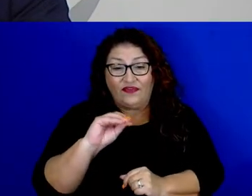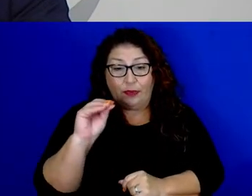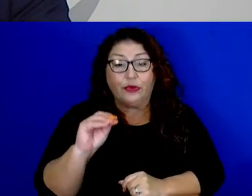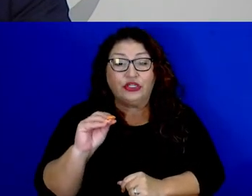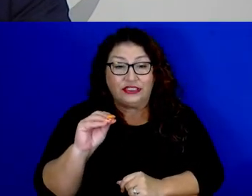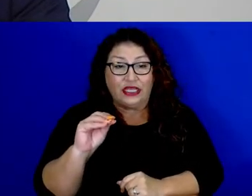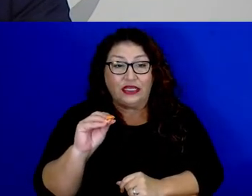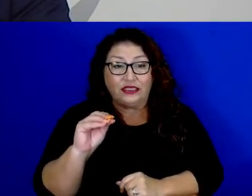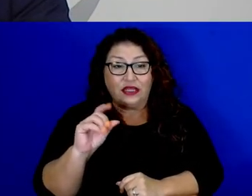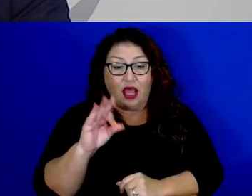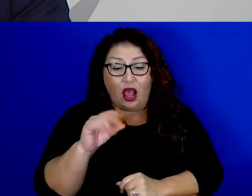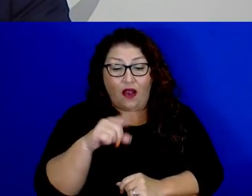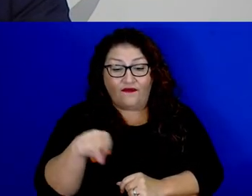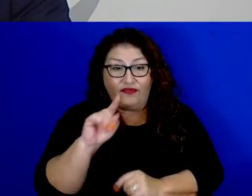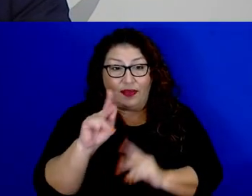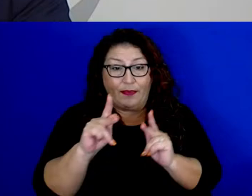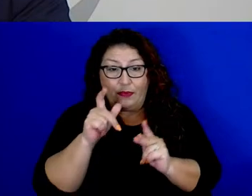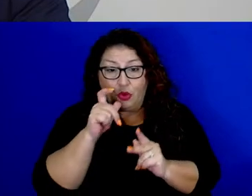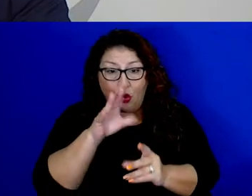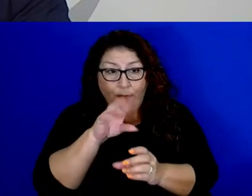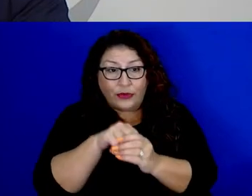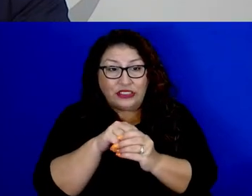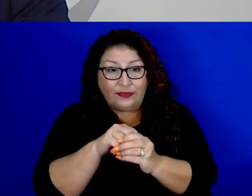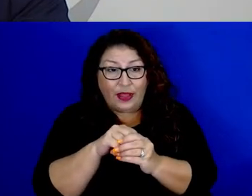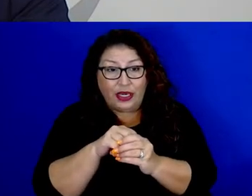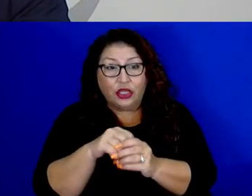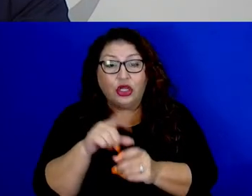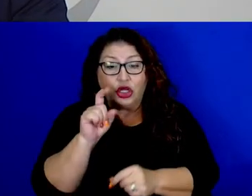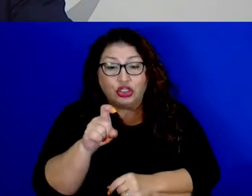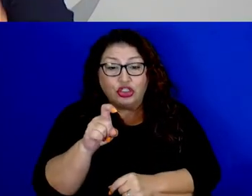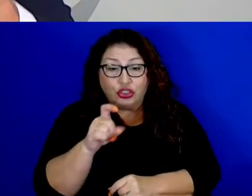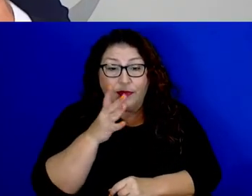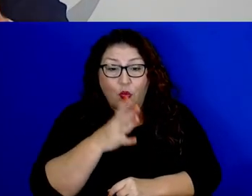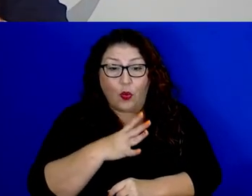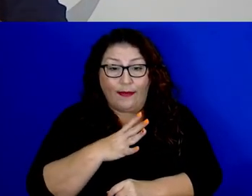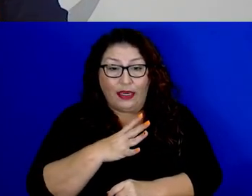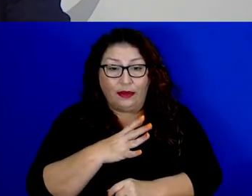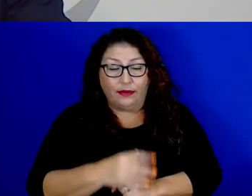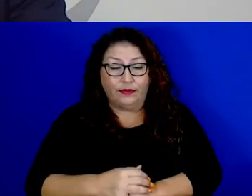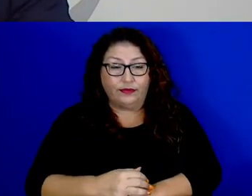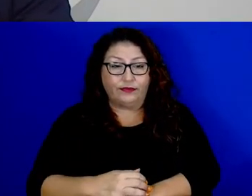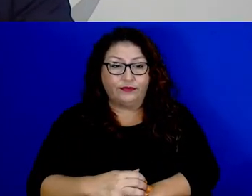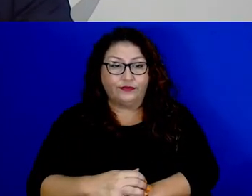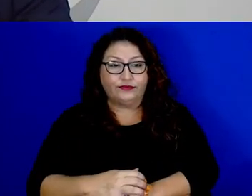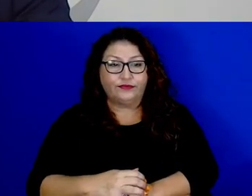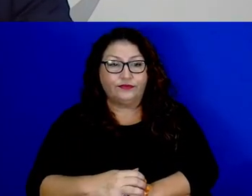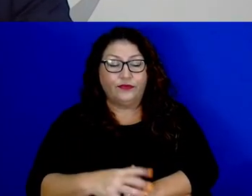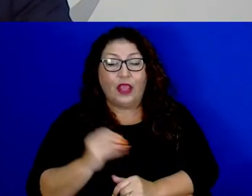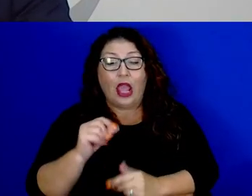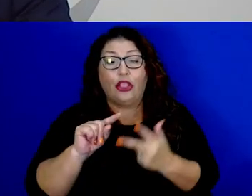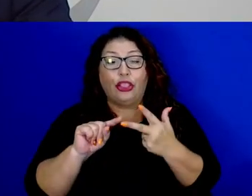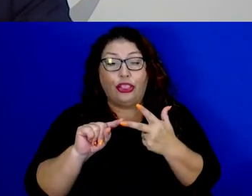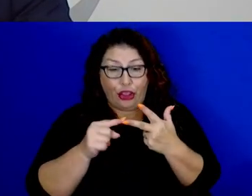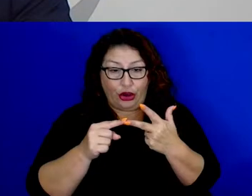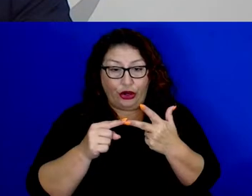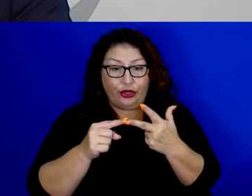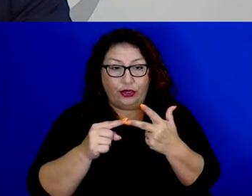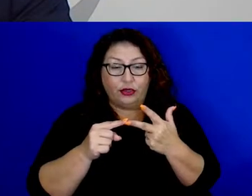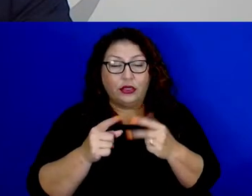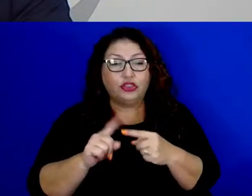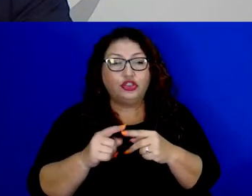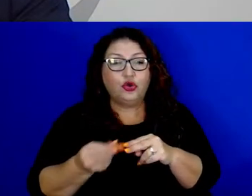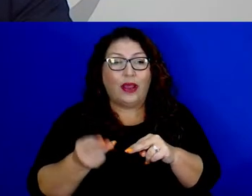people participating should be women. And third, to enhance social